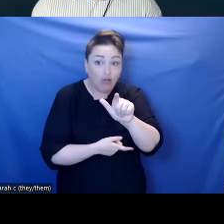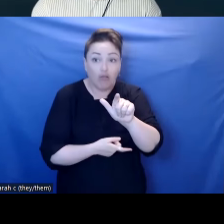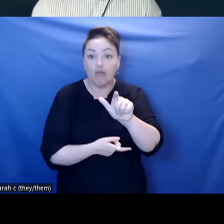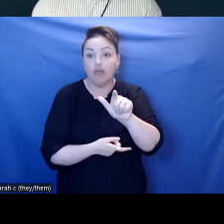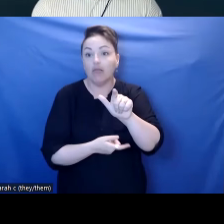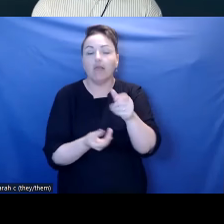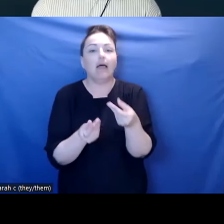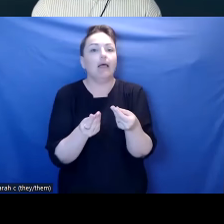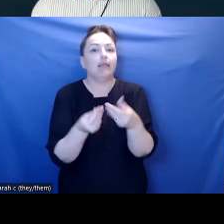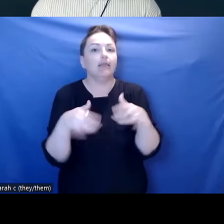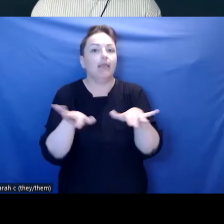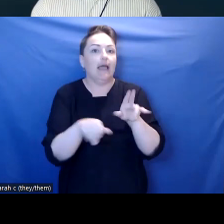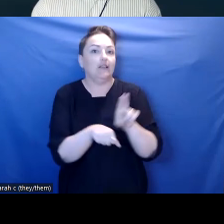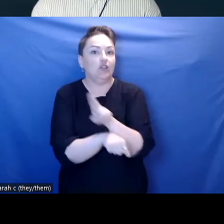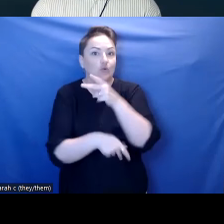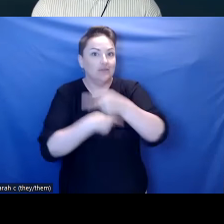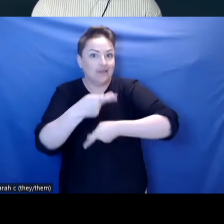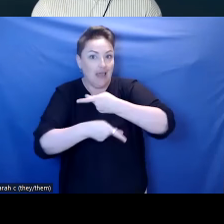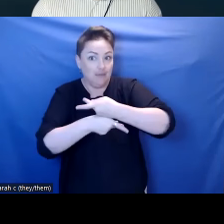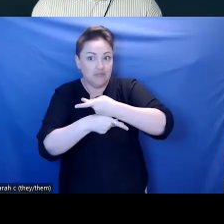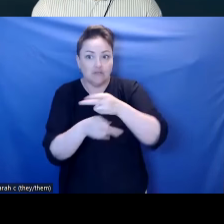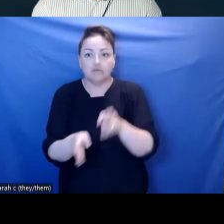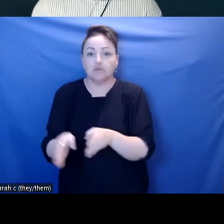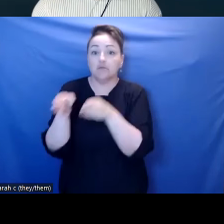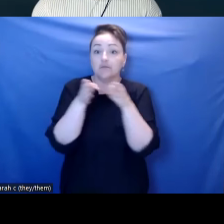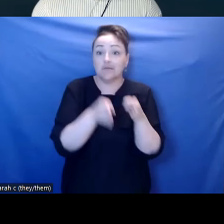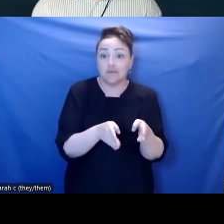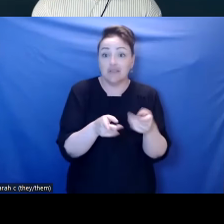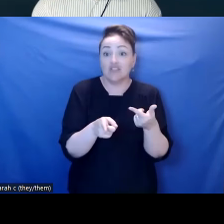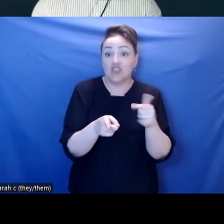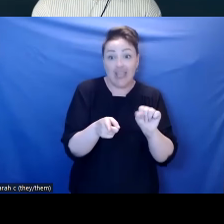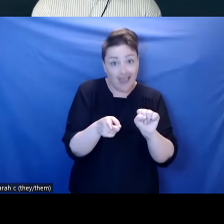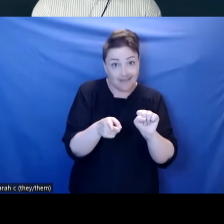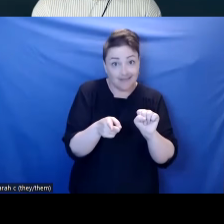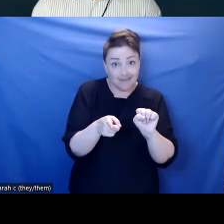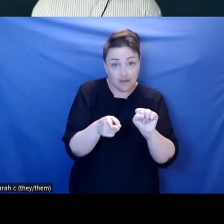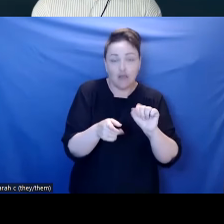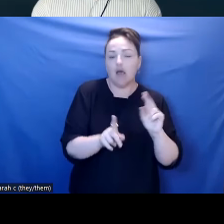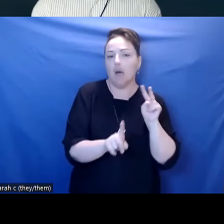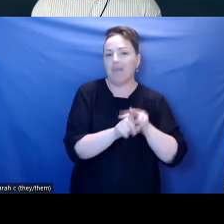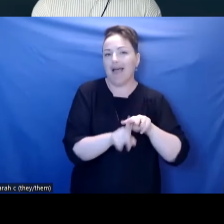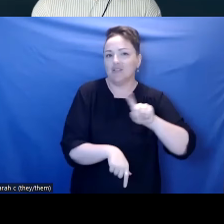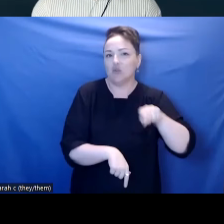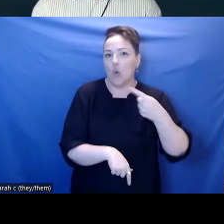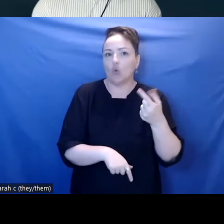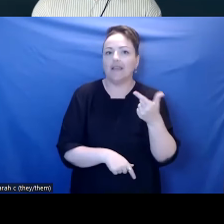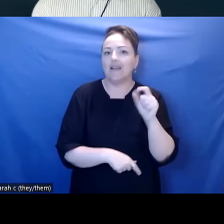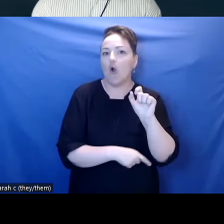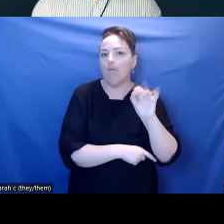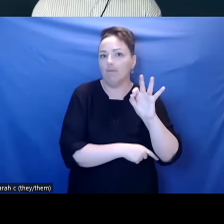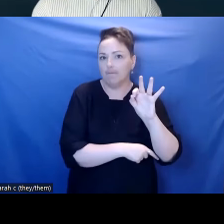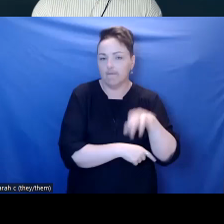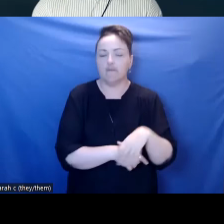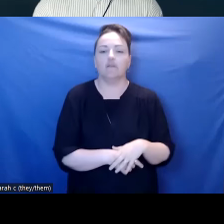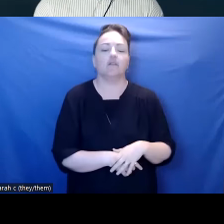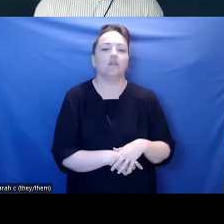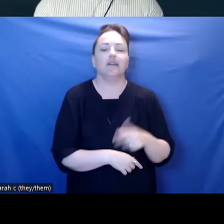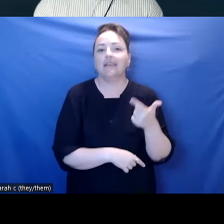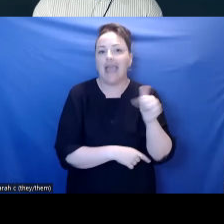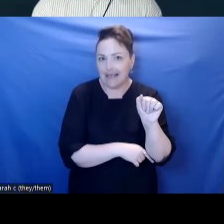land use types, whereas GS would imply that it's applicable to only golf, gas stations, and so